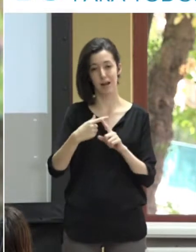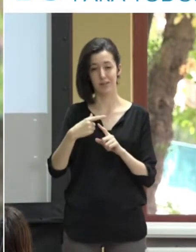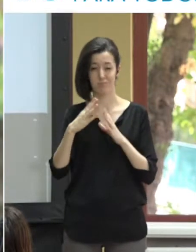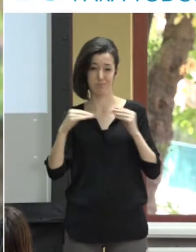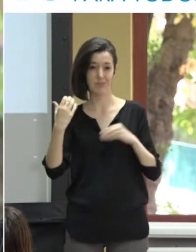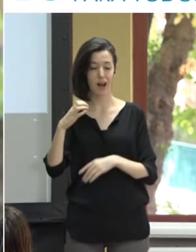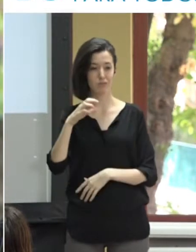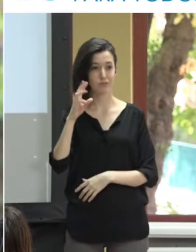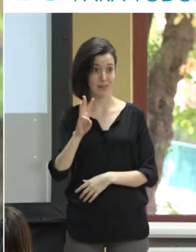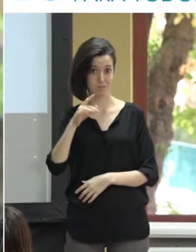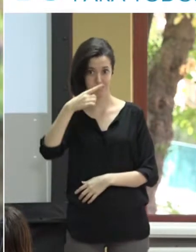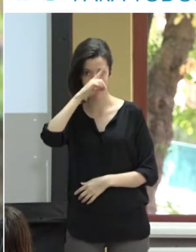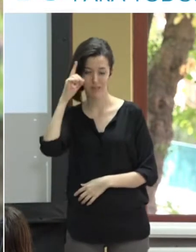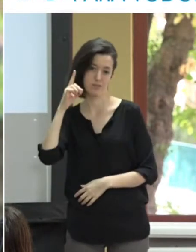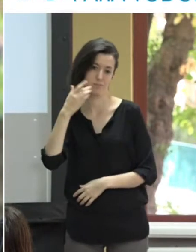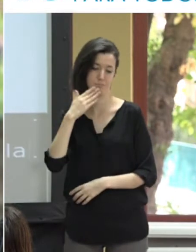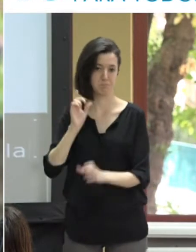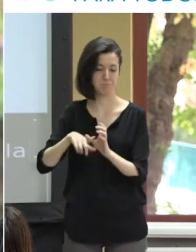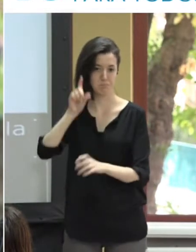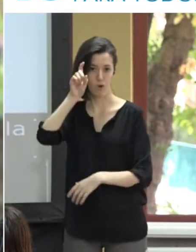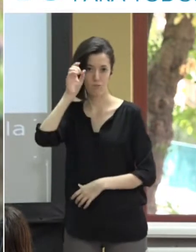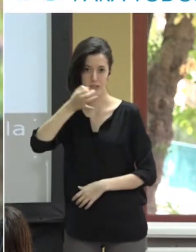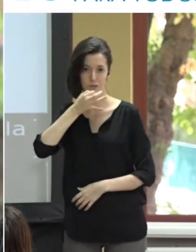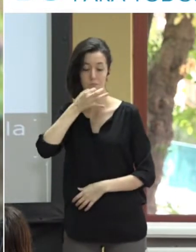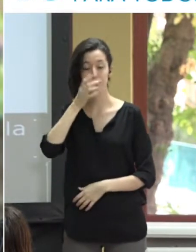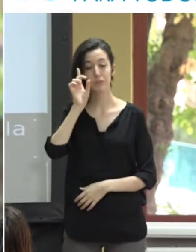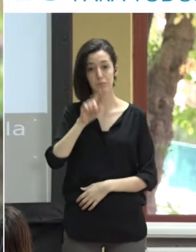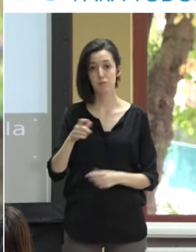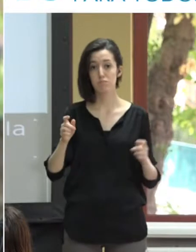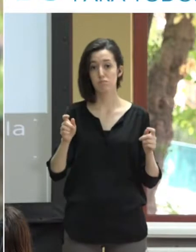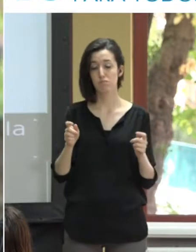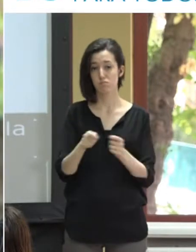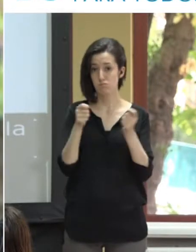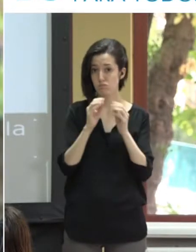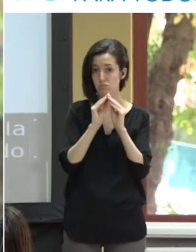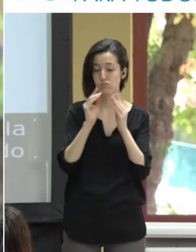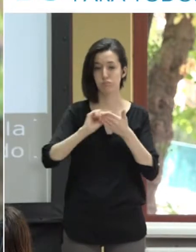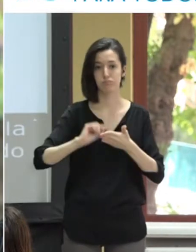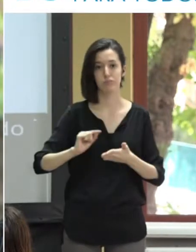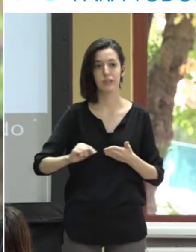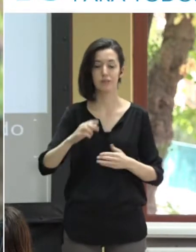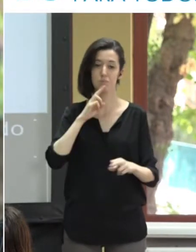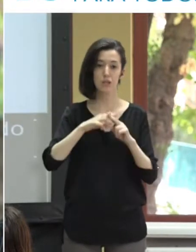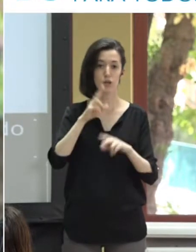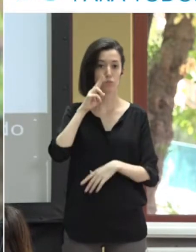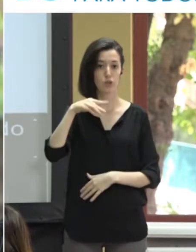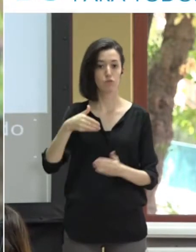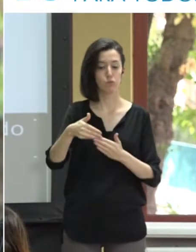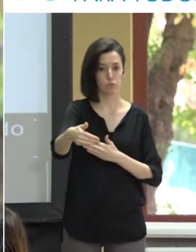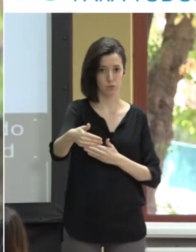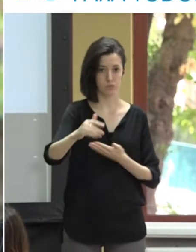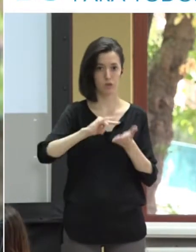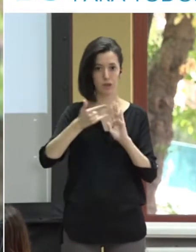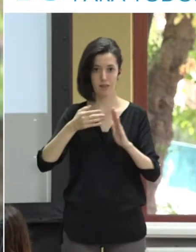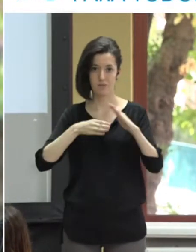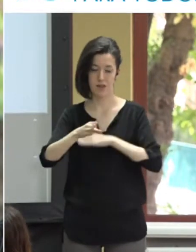he's also a researcher in the Carlos III University in Madrid, and he's published papers as Museums in the Future, Accessibility and